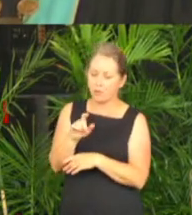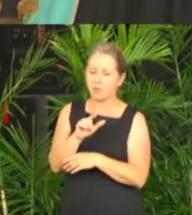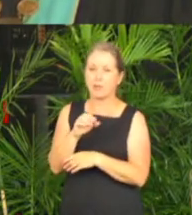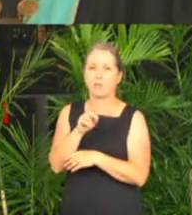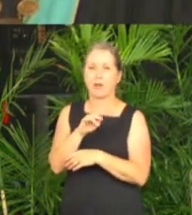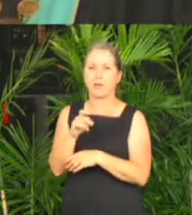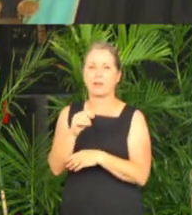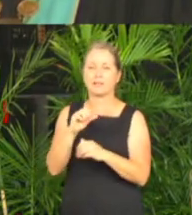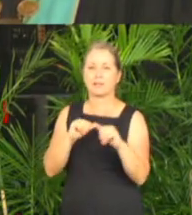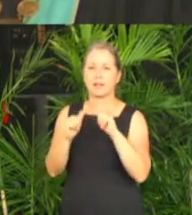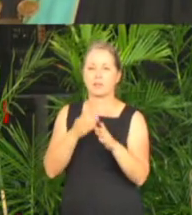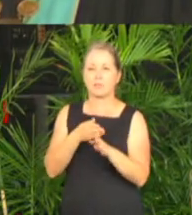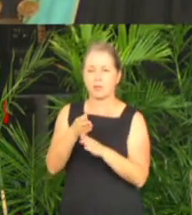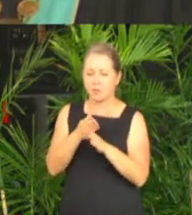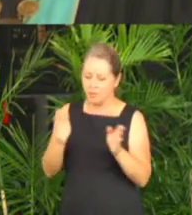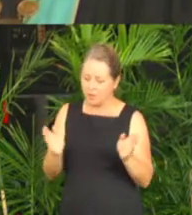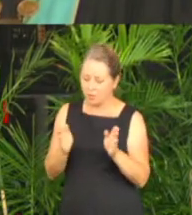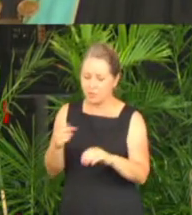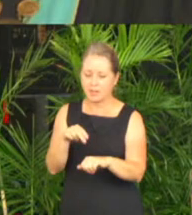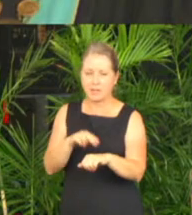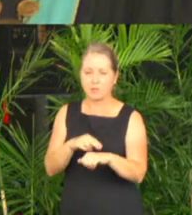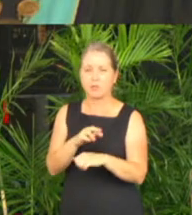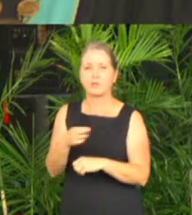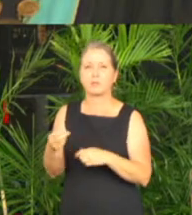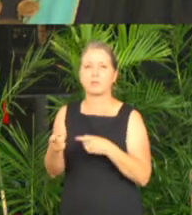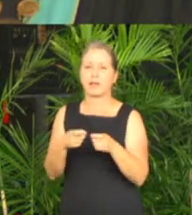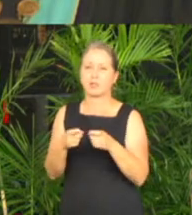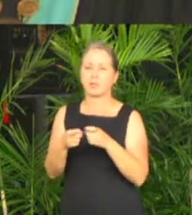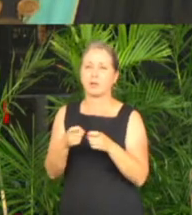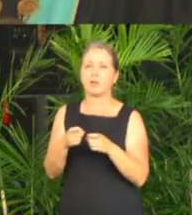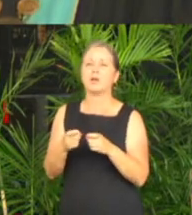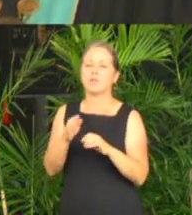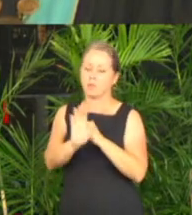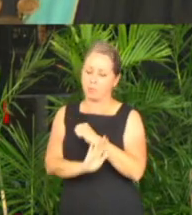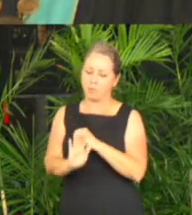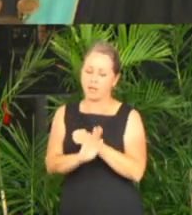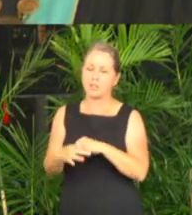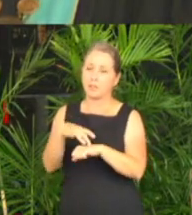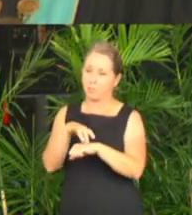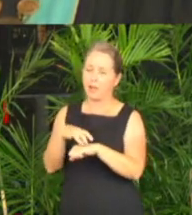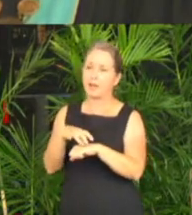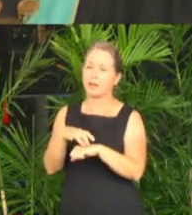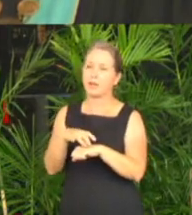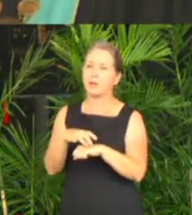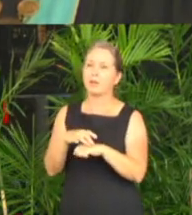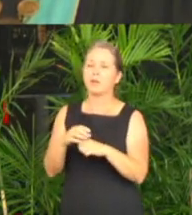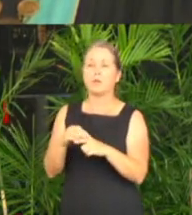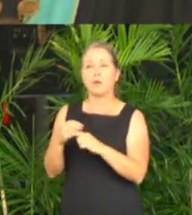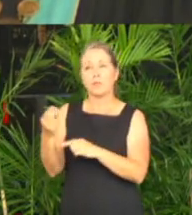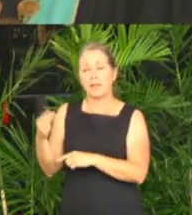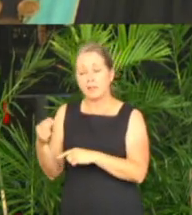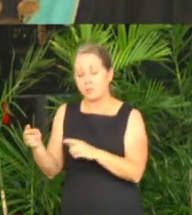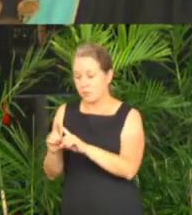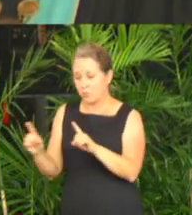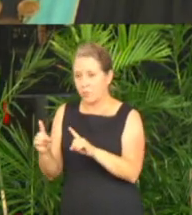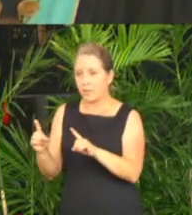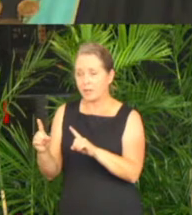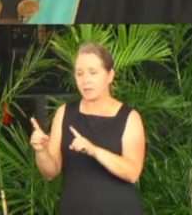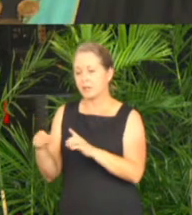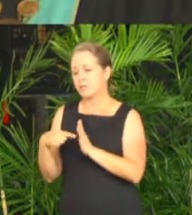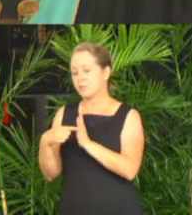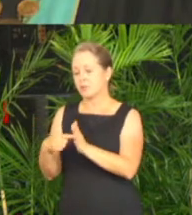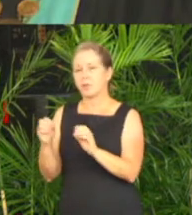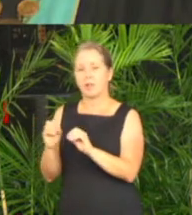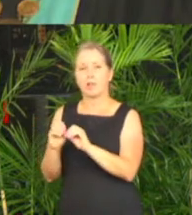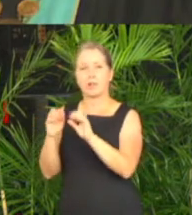science major that encourages natural resource management for the protection of the planet, hold a history degree to shed light on